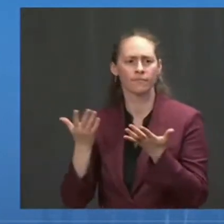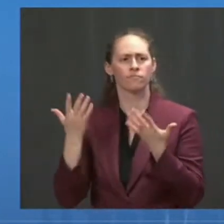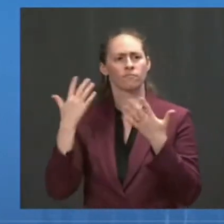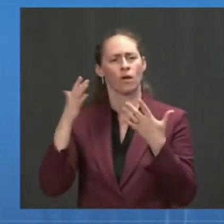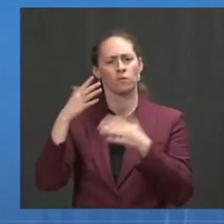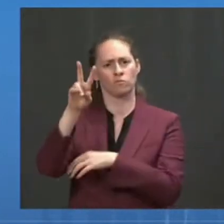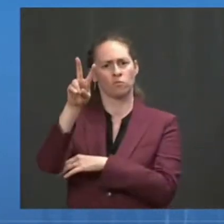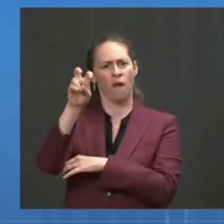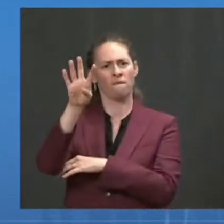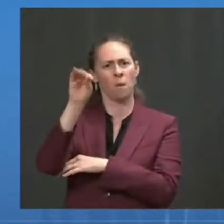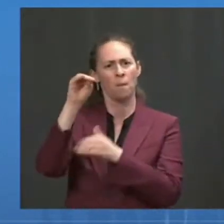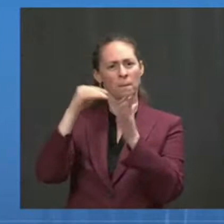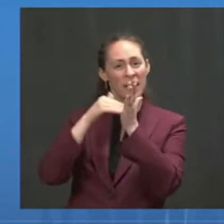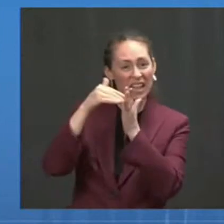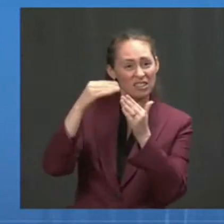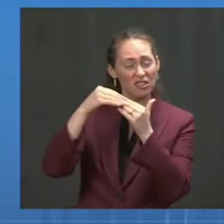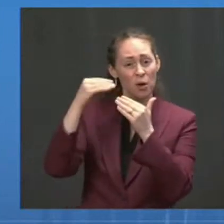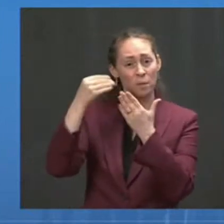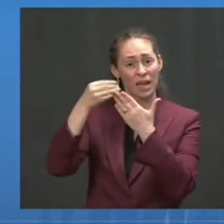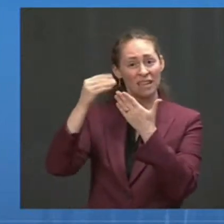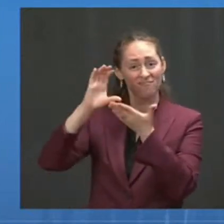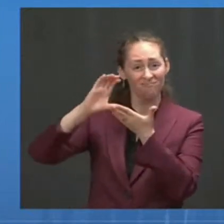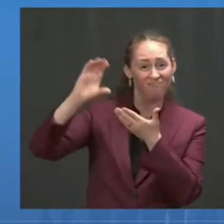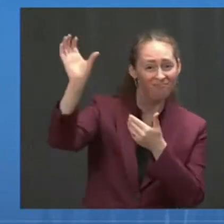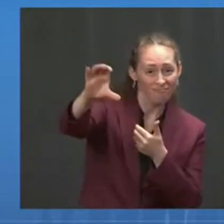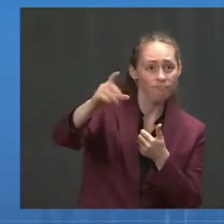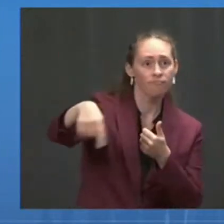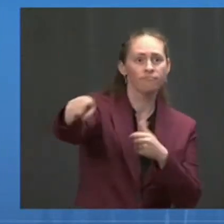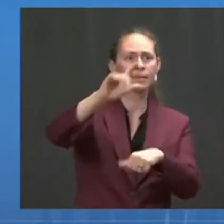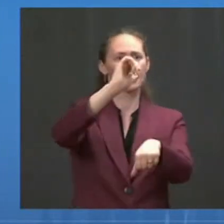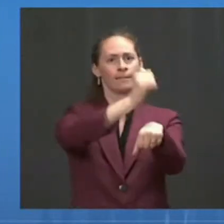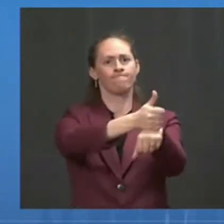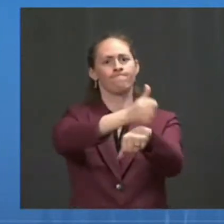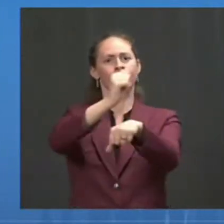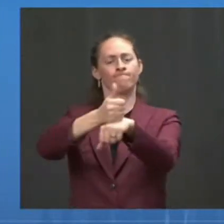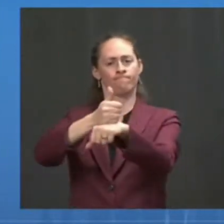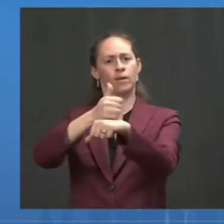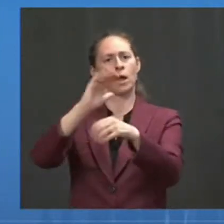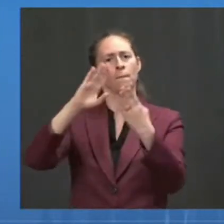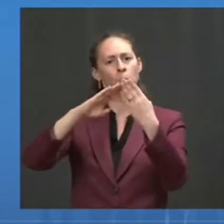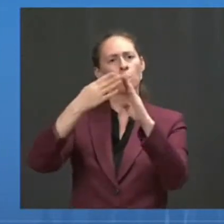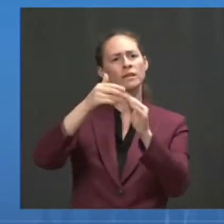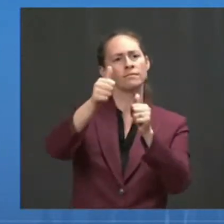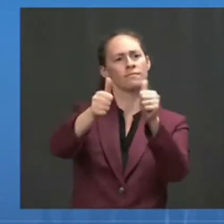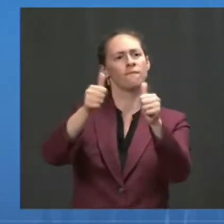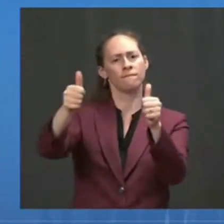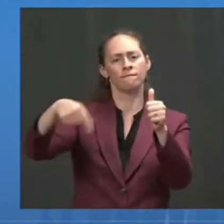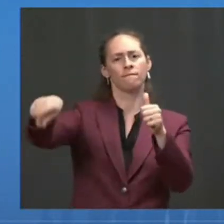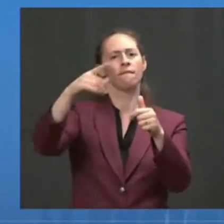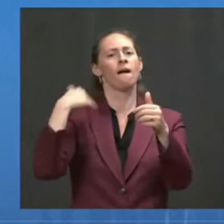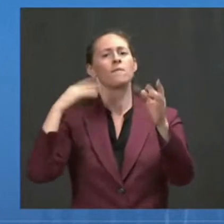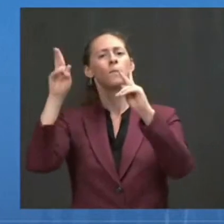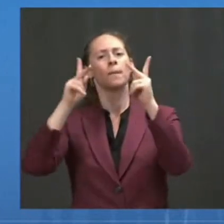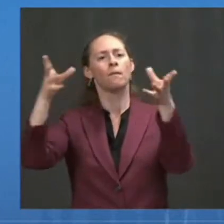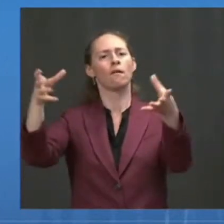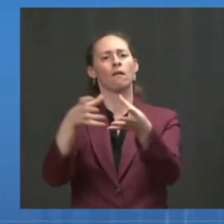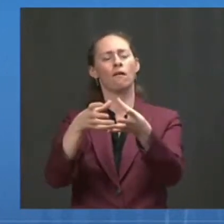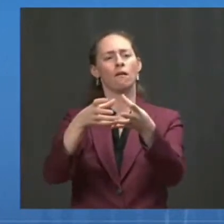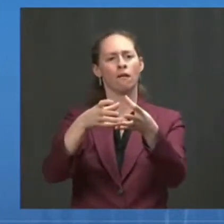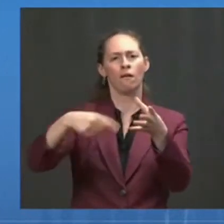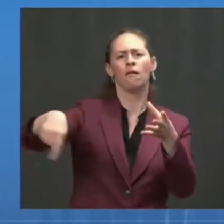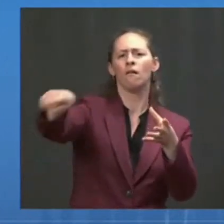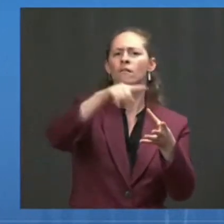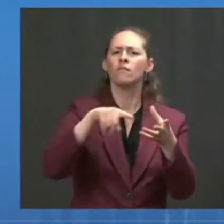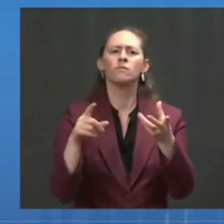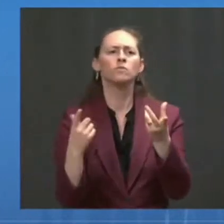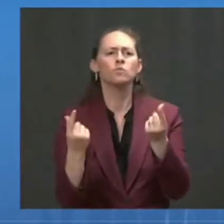community-based workers, community-based efforts, really expanding local tailored opportunity to build both vaccine